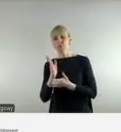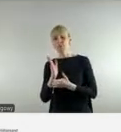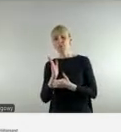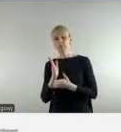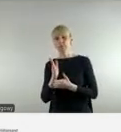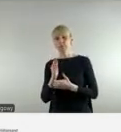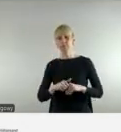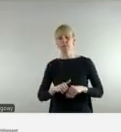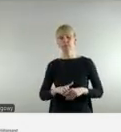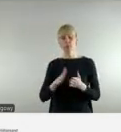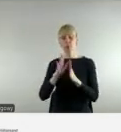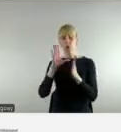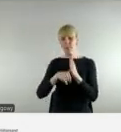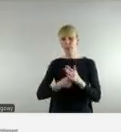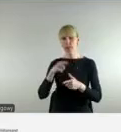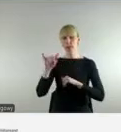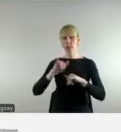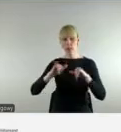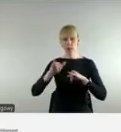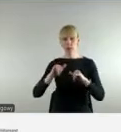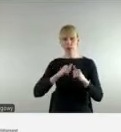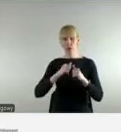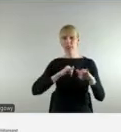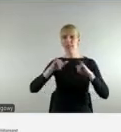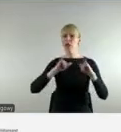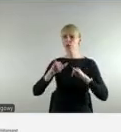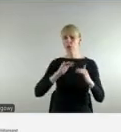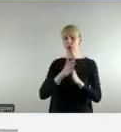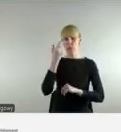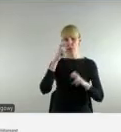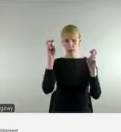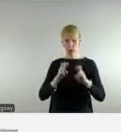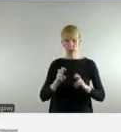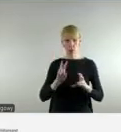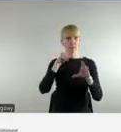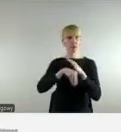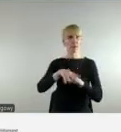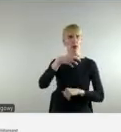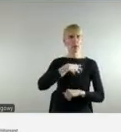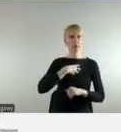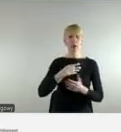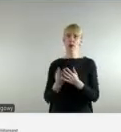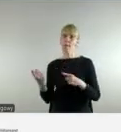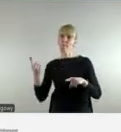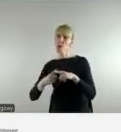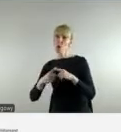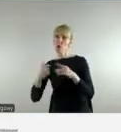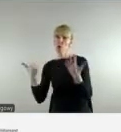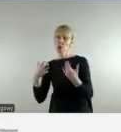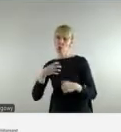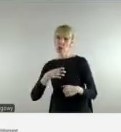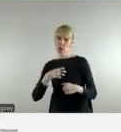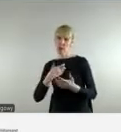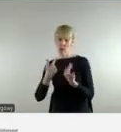this board, together with the GM from the community area services. And